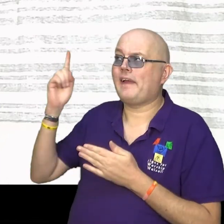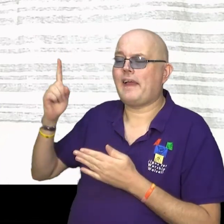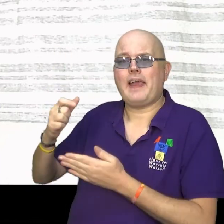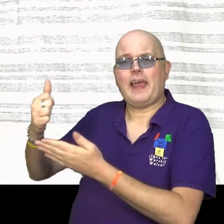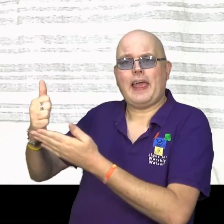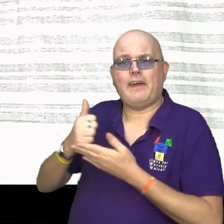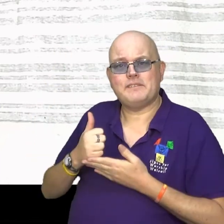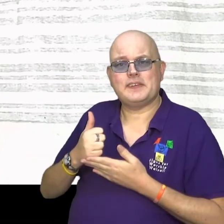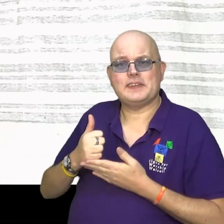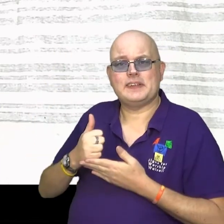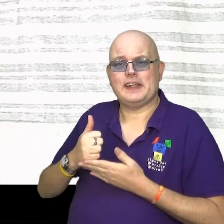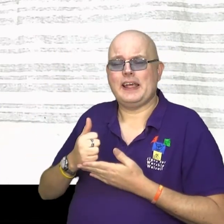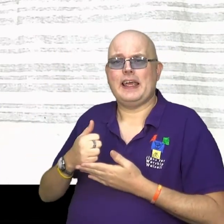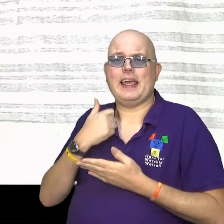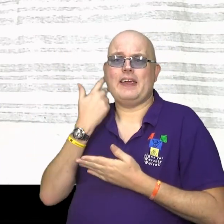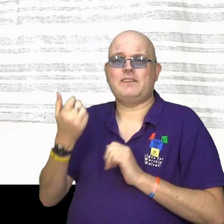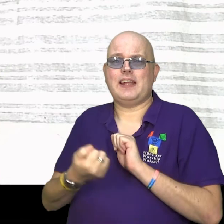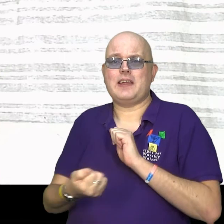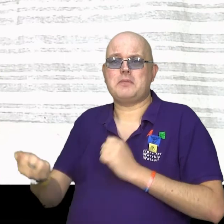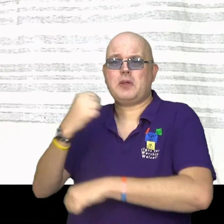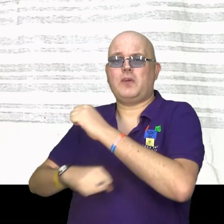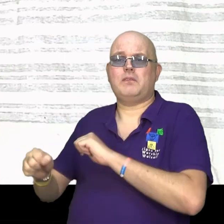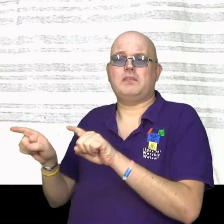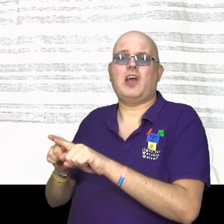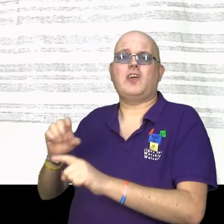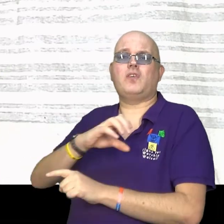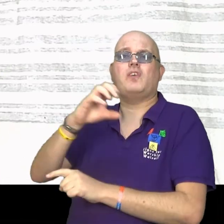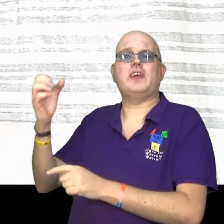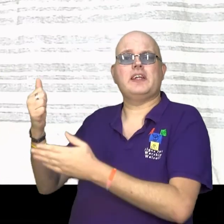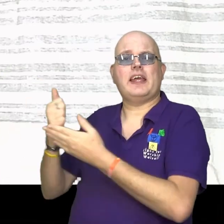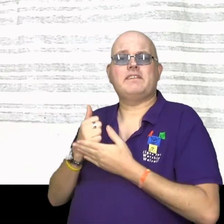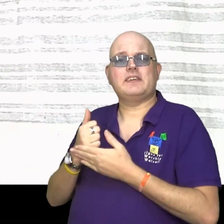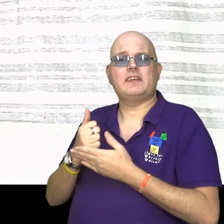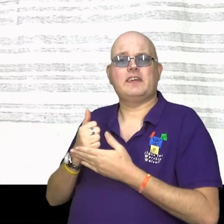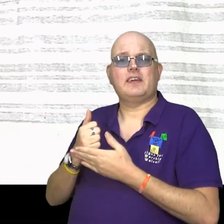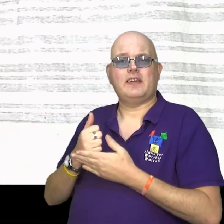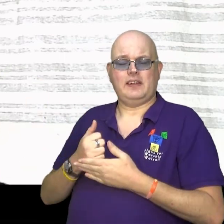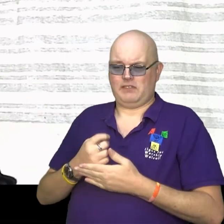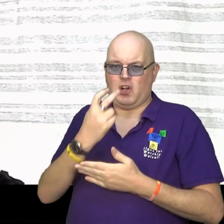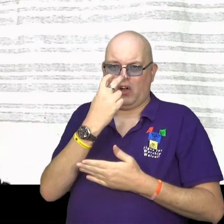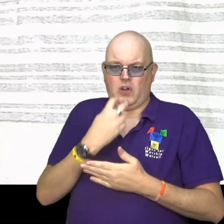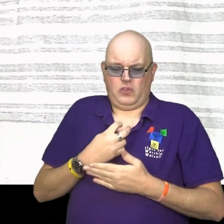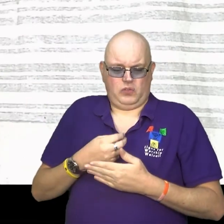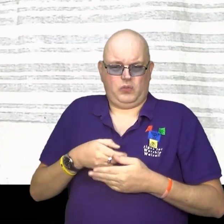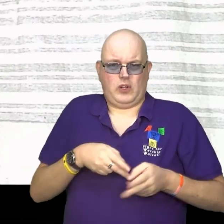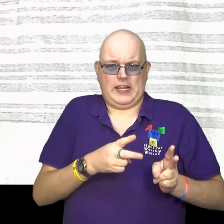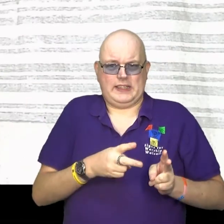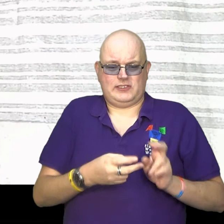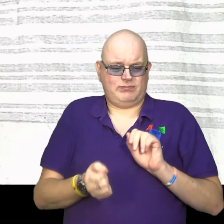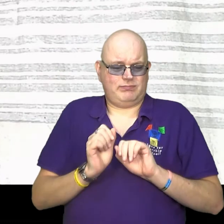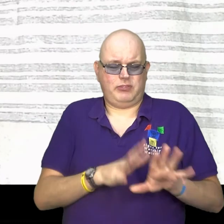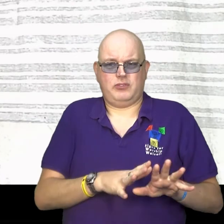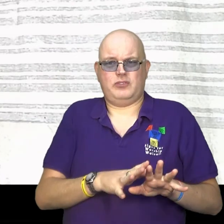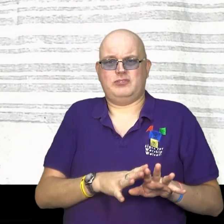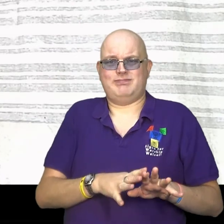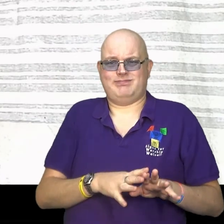who helps us in our ongoing transformation into Christ's likeness and calls us out of our old selves